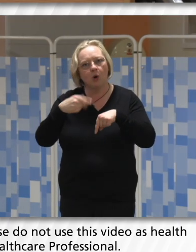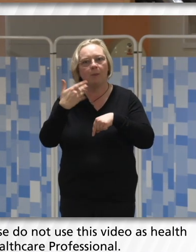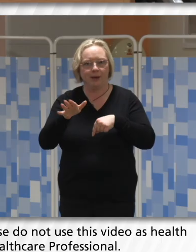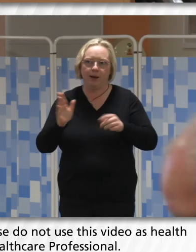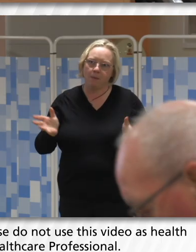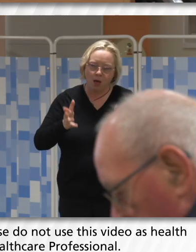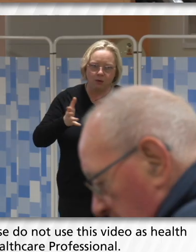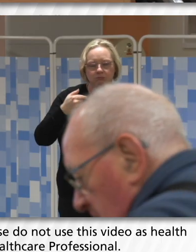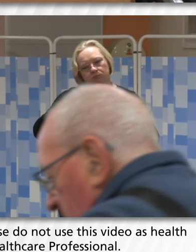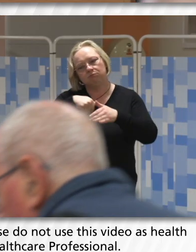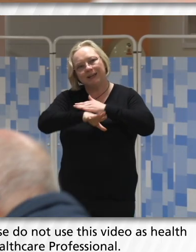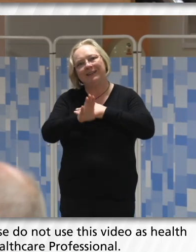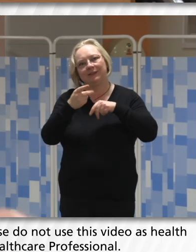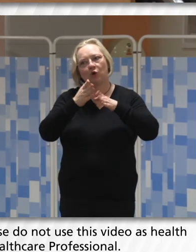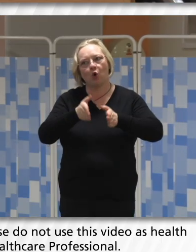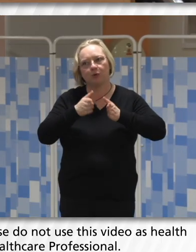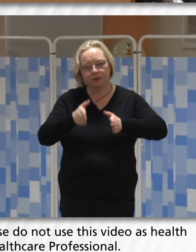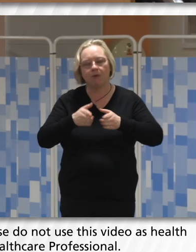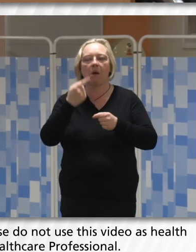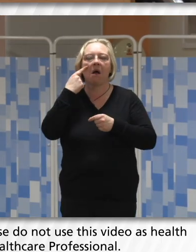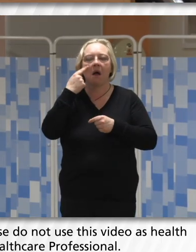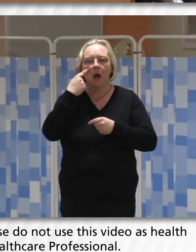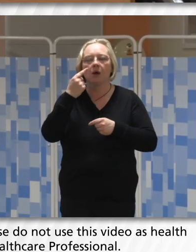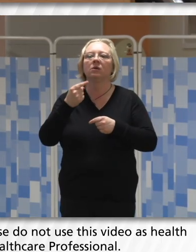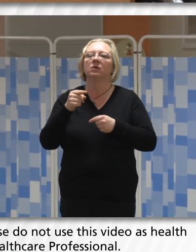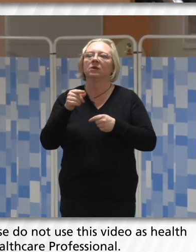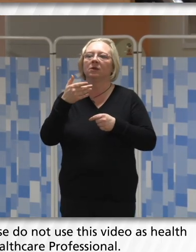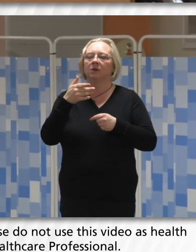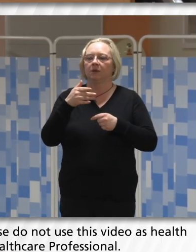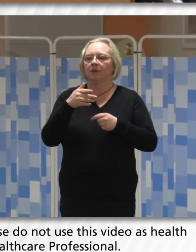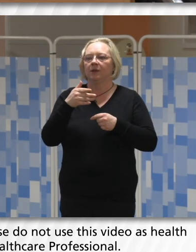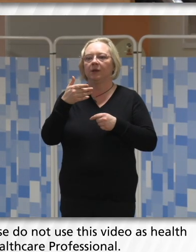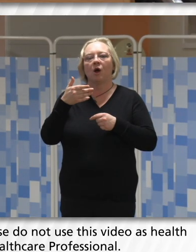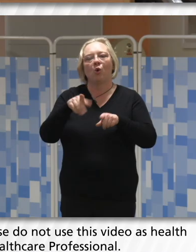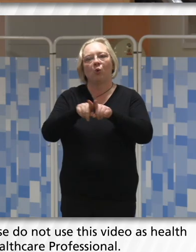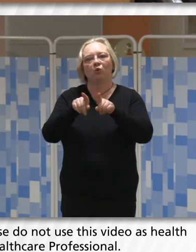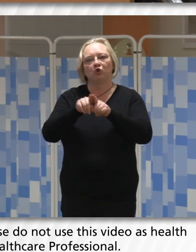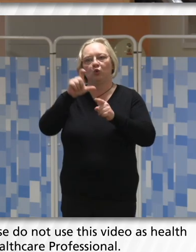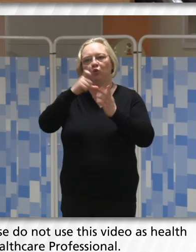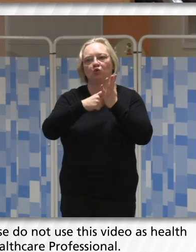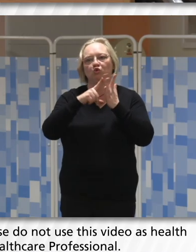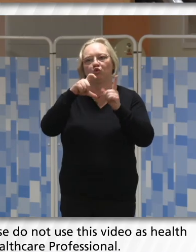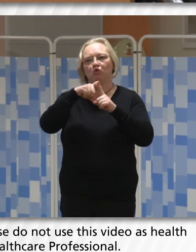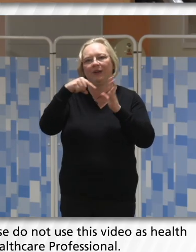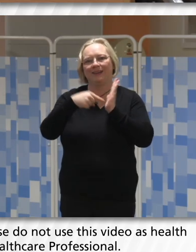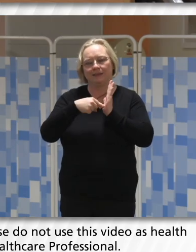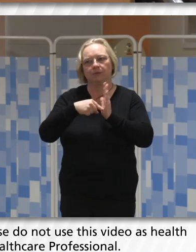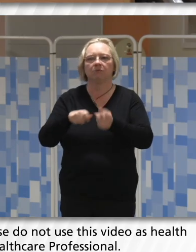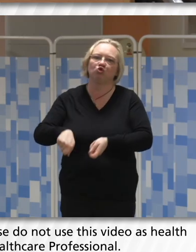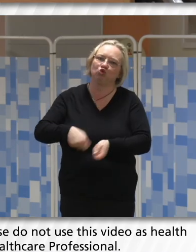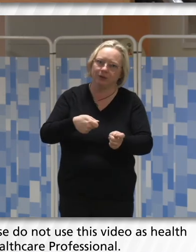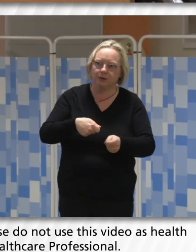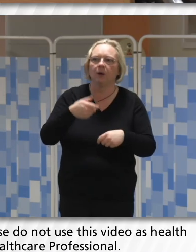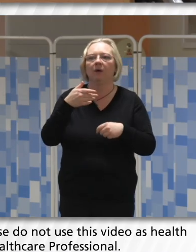the Children's Hospital and also to the renal ward. And we had the Derbyshire County Cricket team also come in this week and go over to the